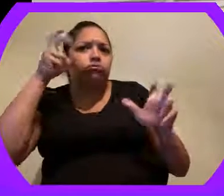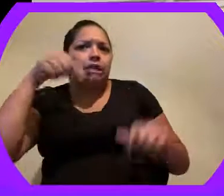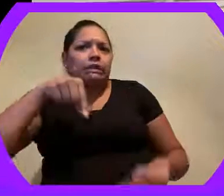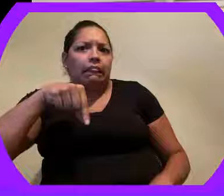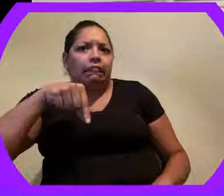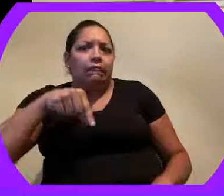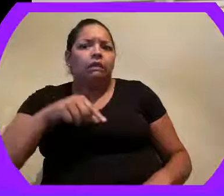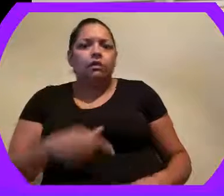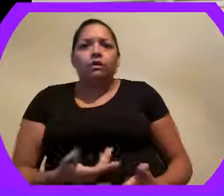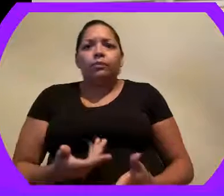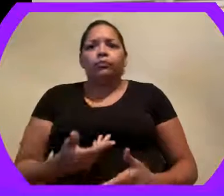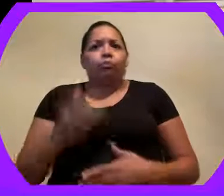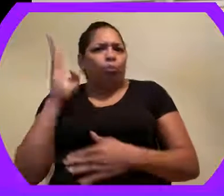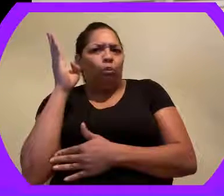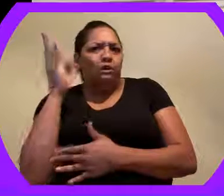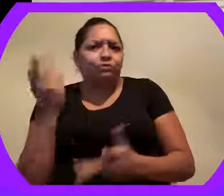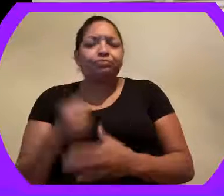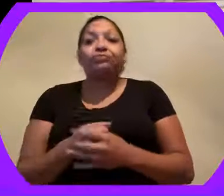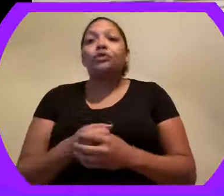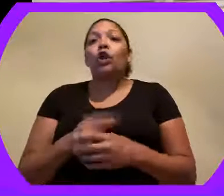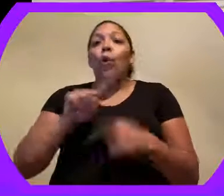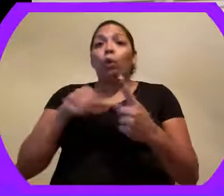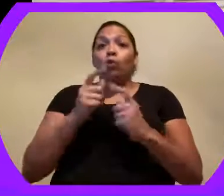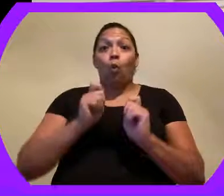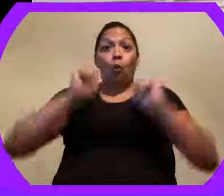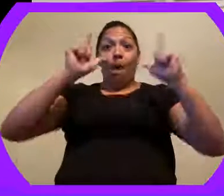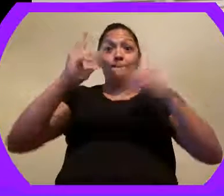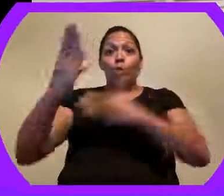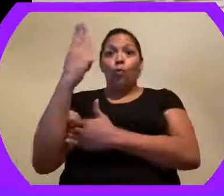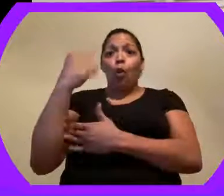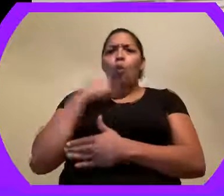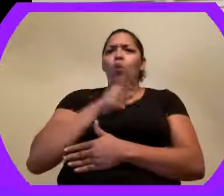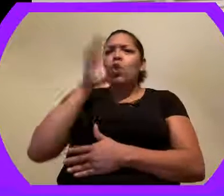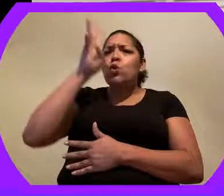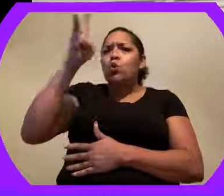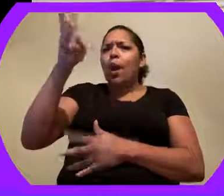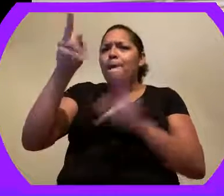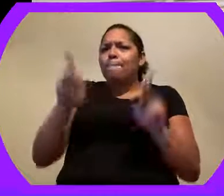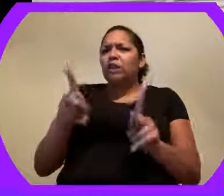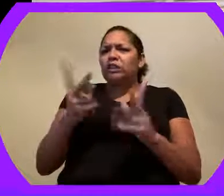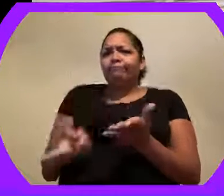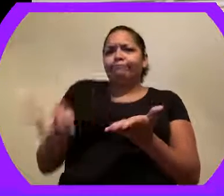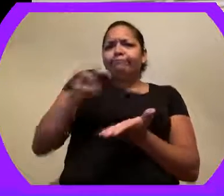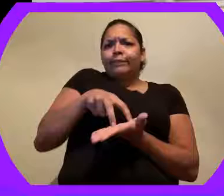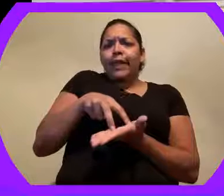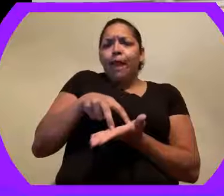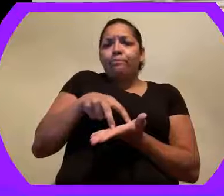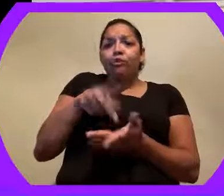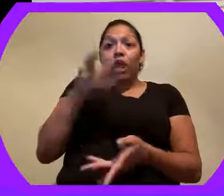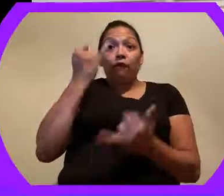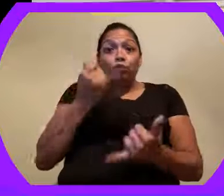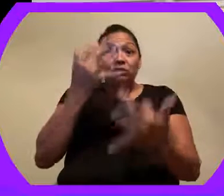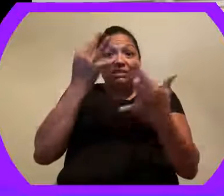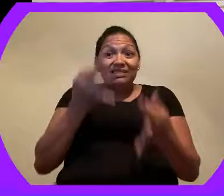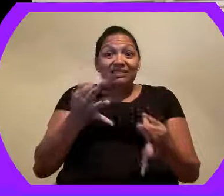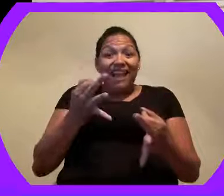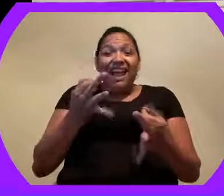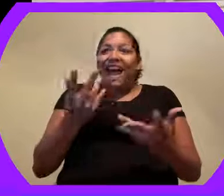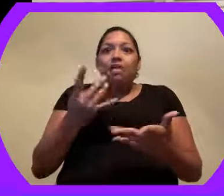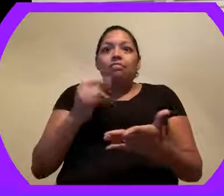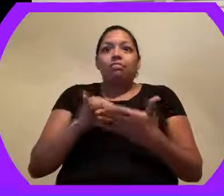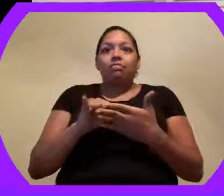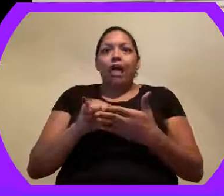creating a human being who is listening to this presentation. When we wake up in the morning, we create a human who is getting